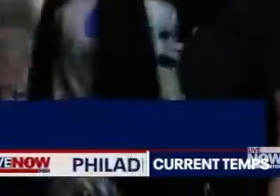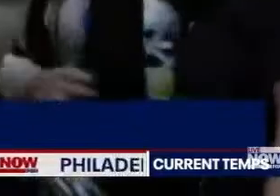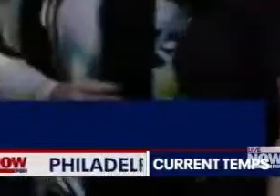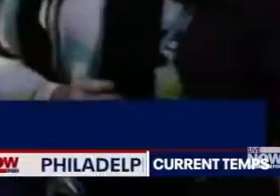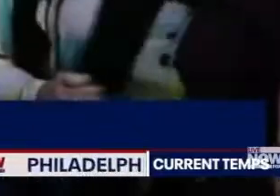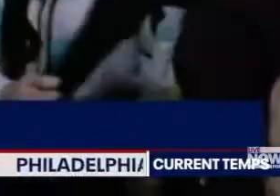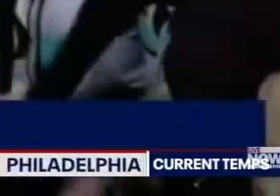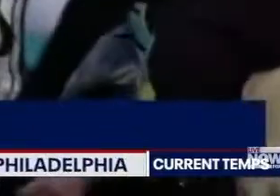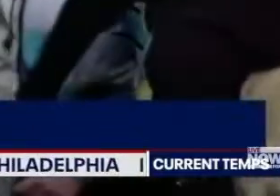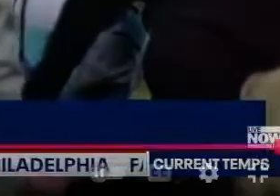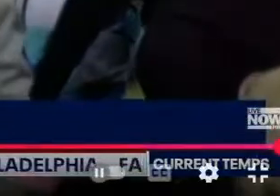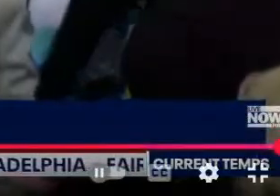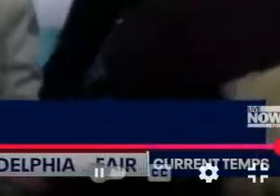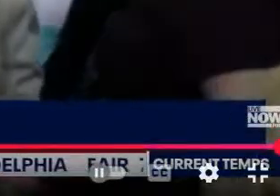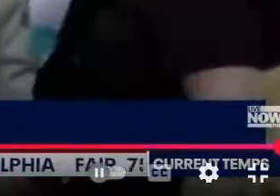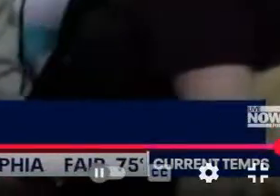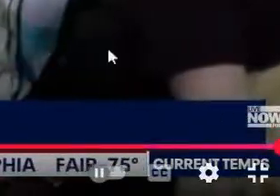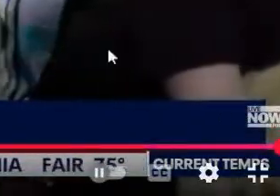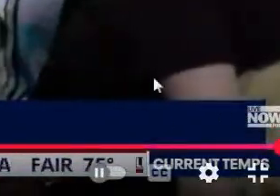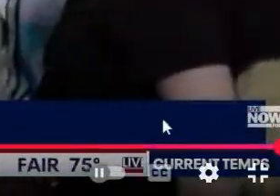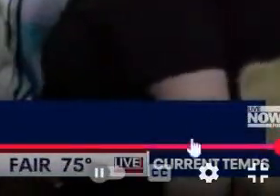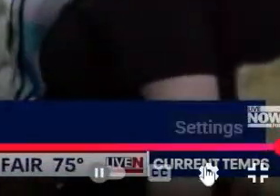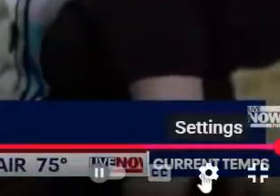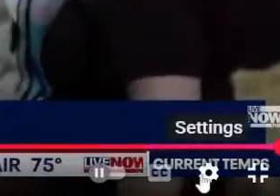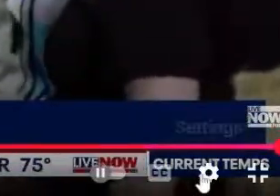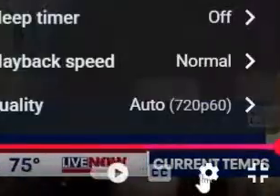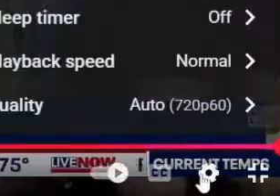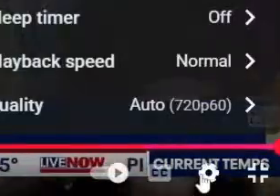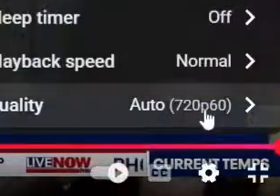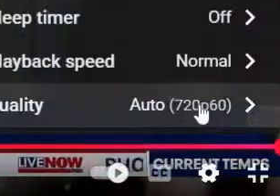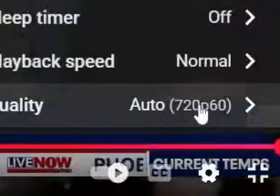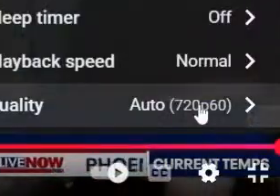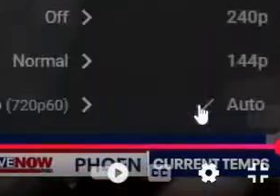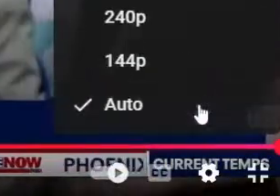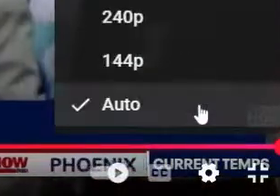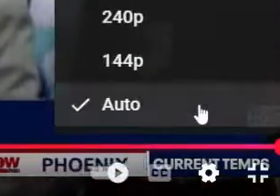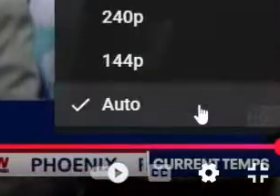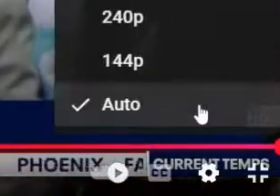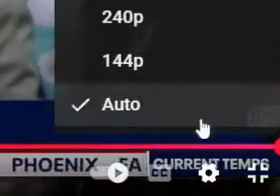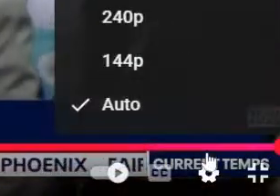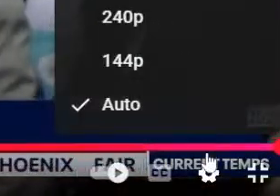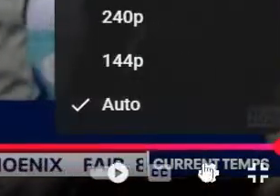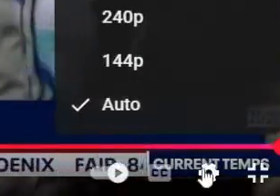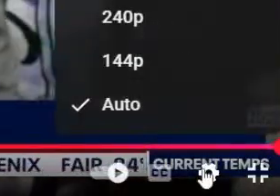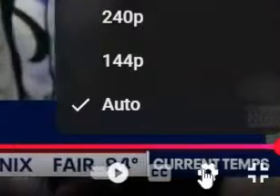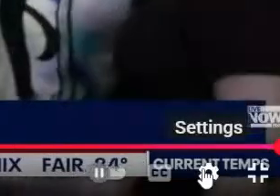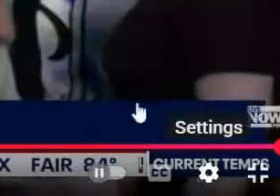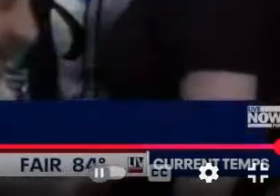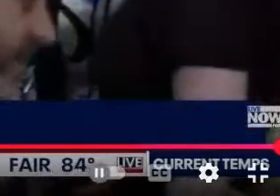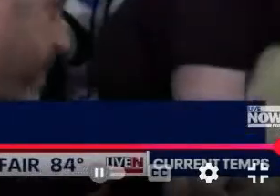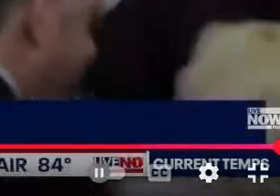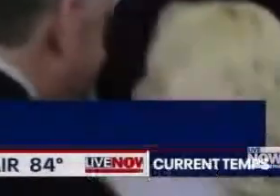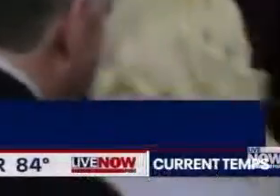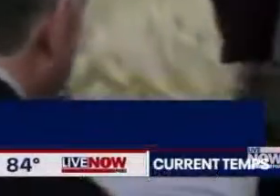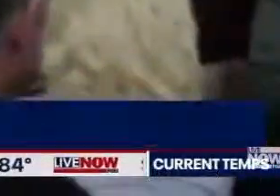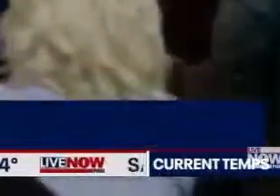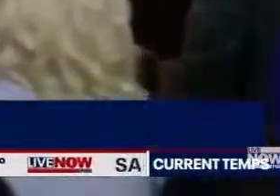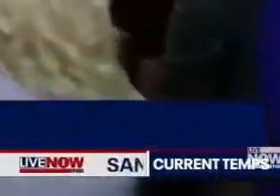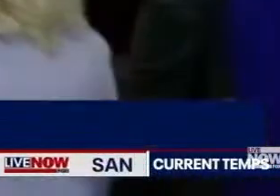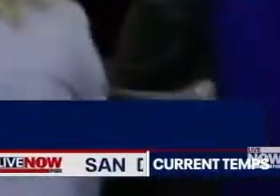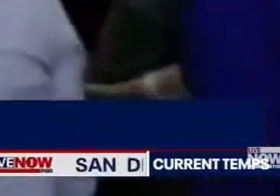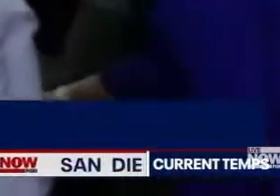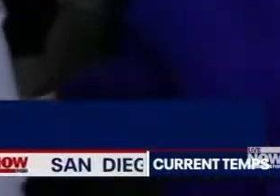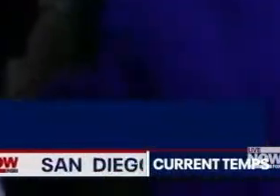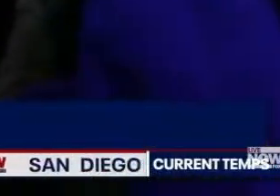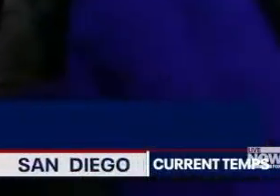are getting ready. So got that all queued up. 720 is the best they can do, huh? Okay. There